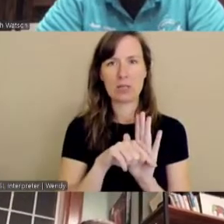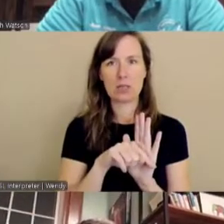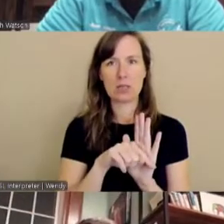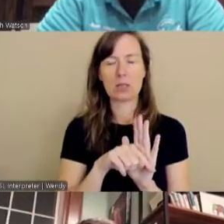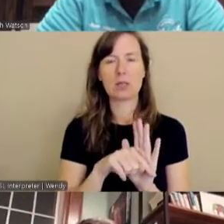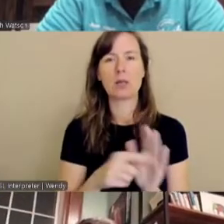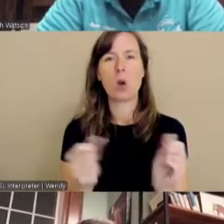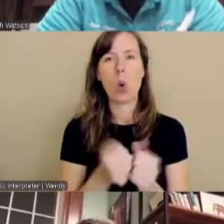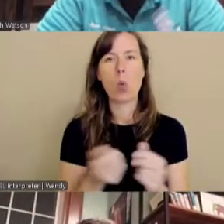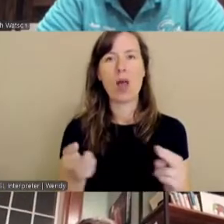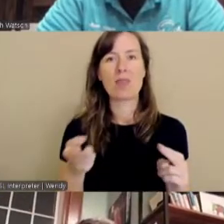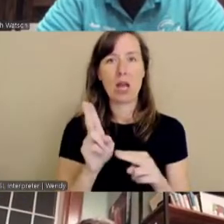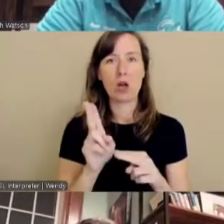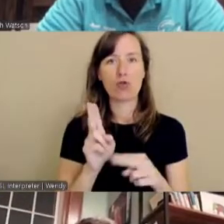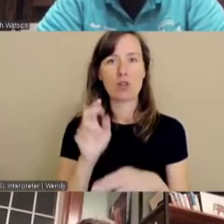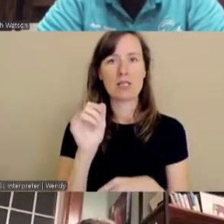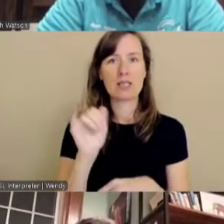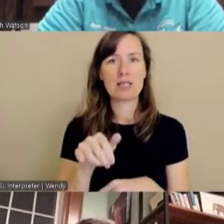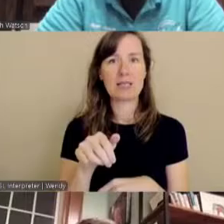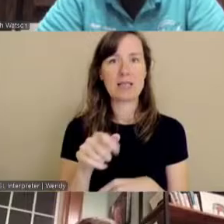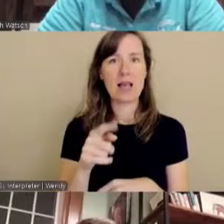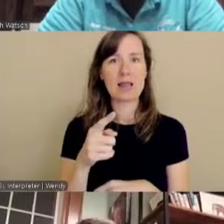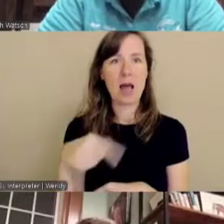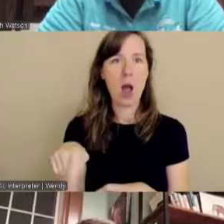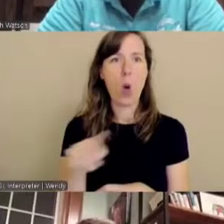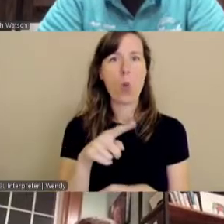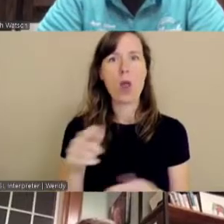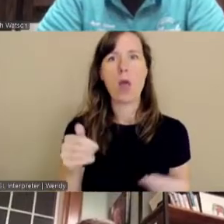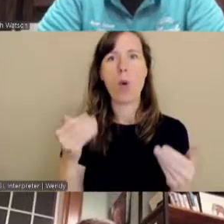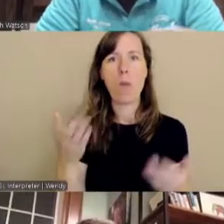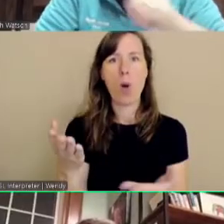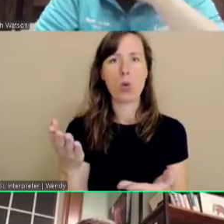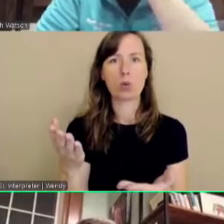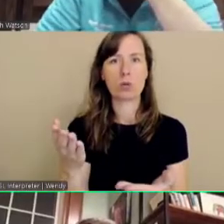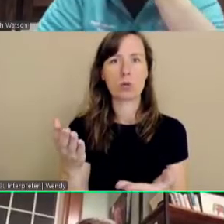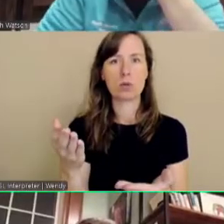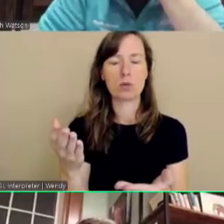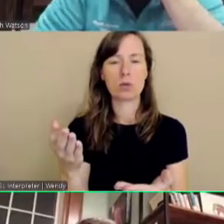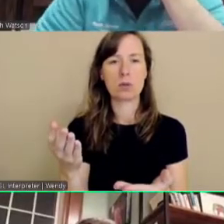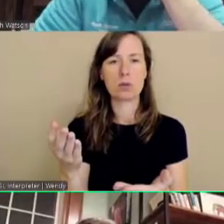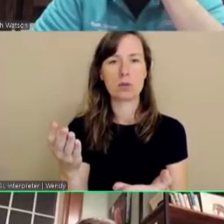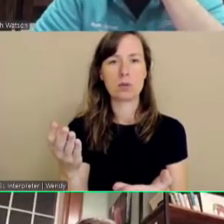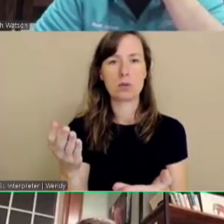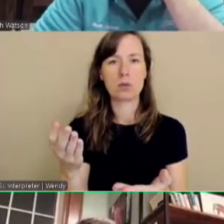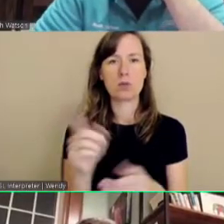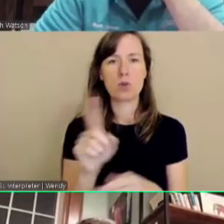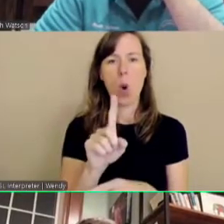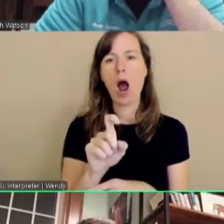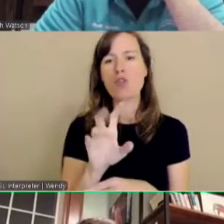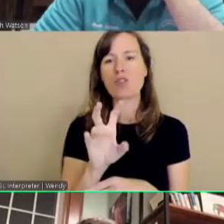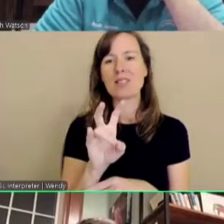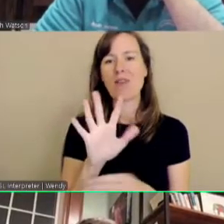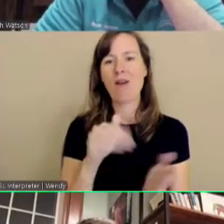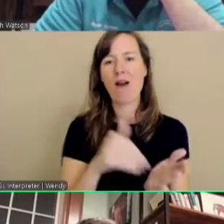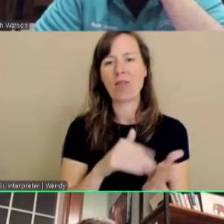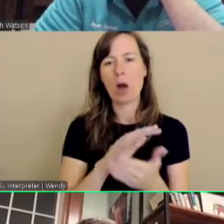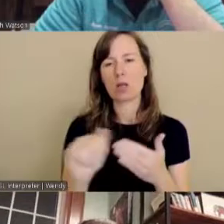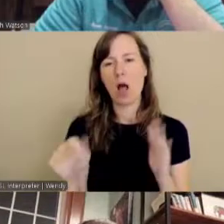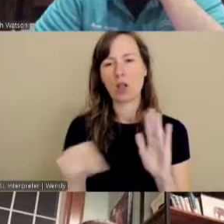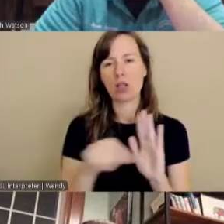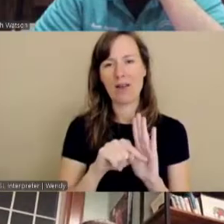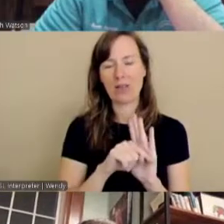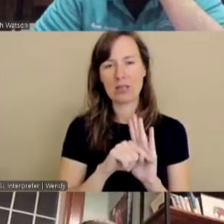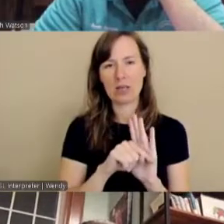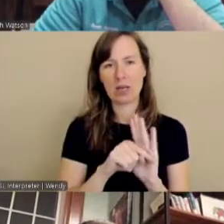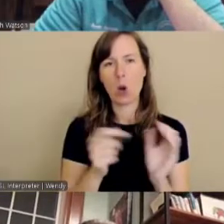the increases we have proposed, right? Okay. Or $175,000 deficit with